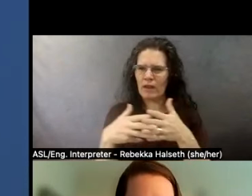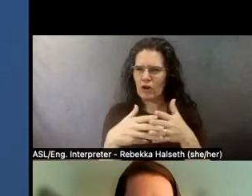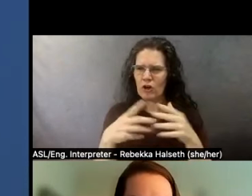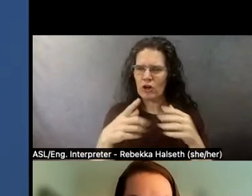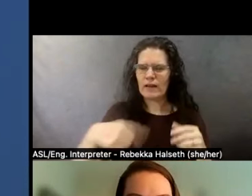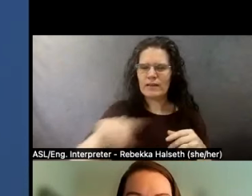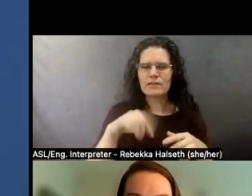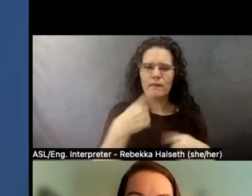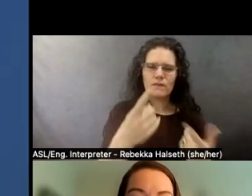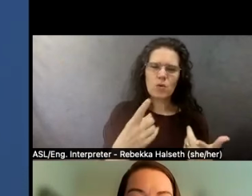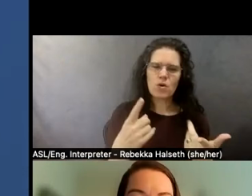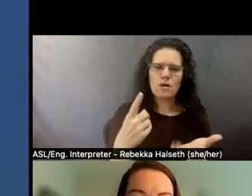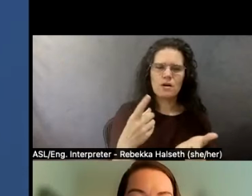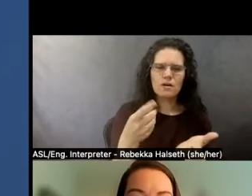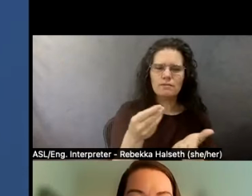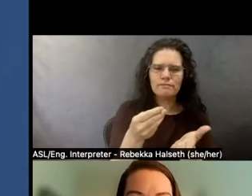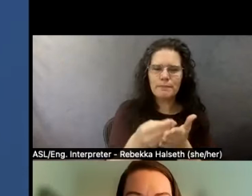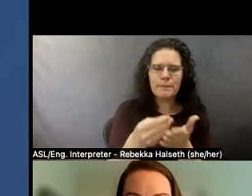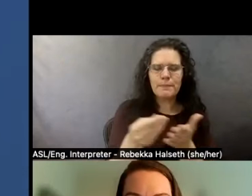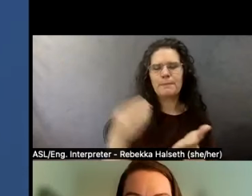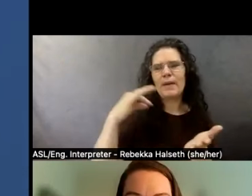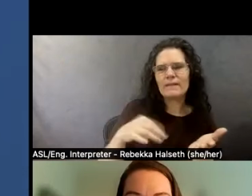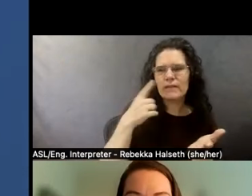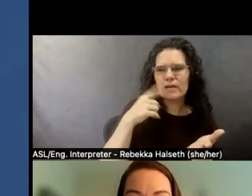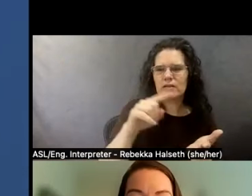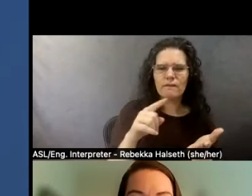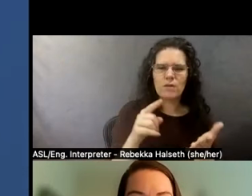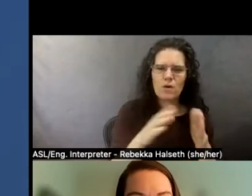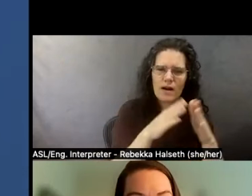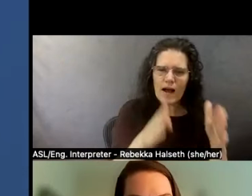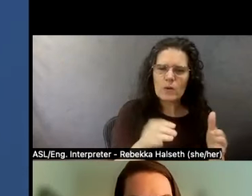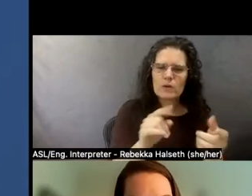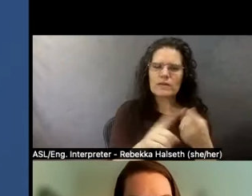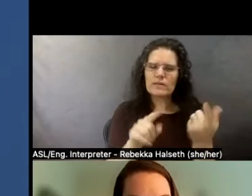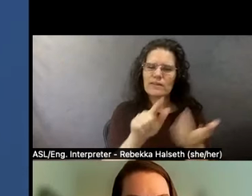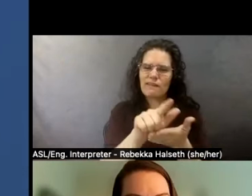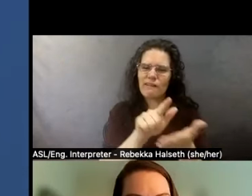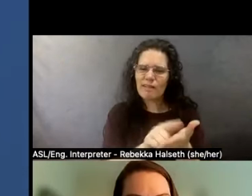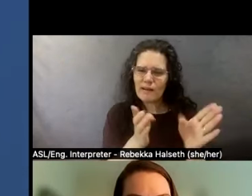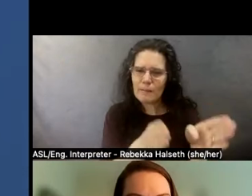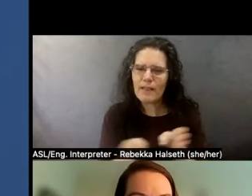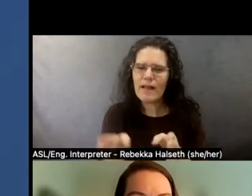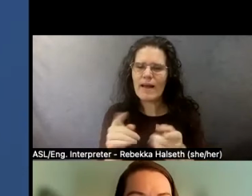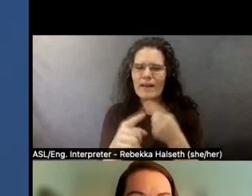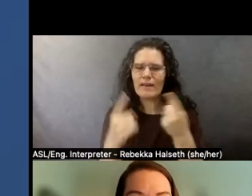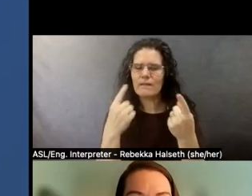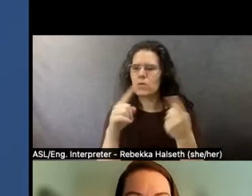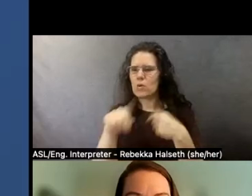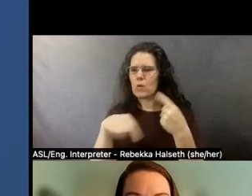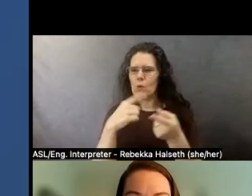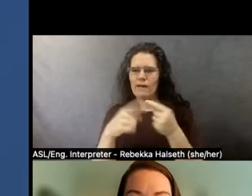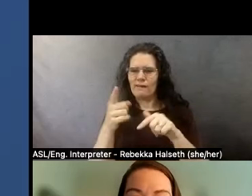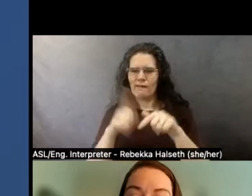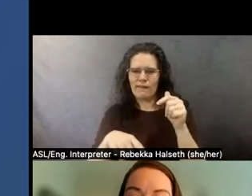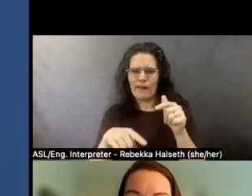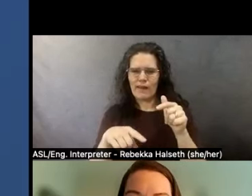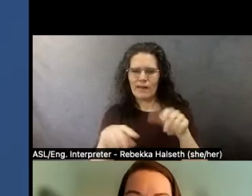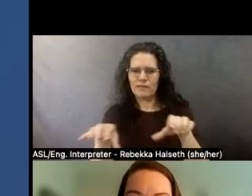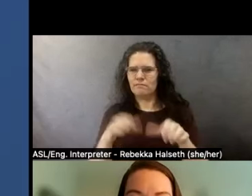housing, legal planning for incapacity, and consumer issues. Sarah handles her own clients